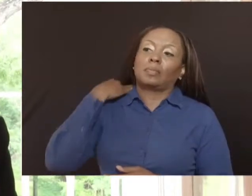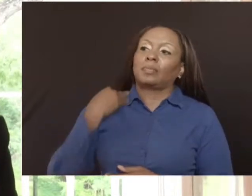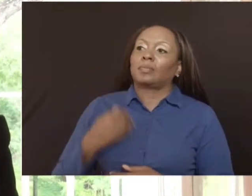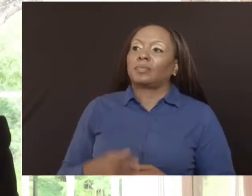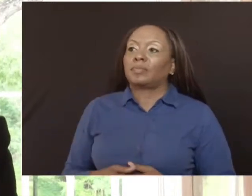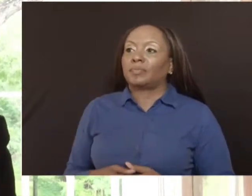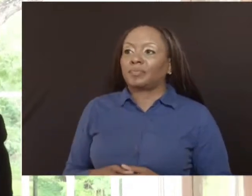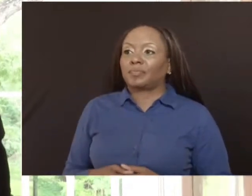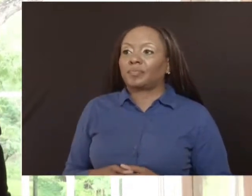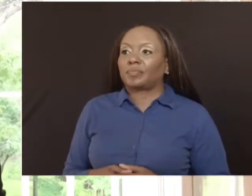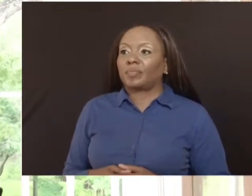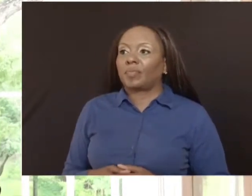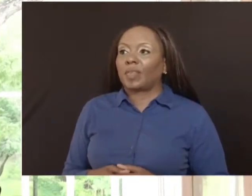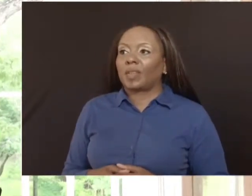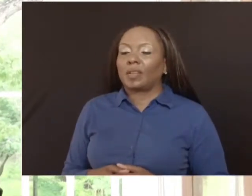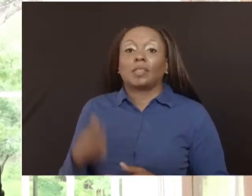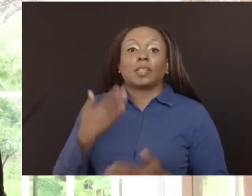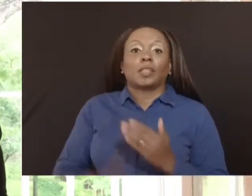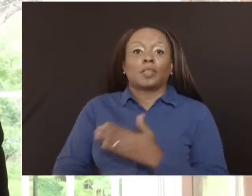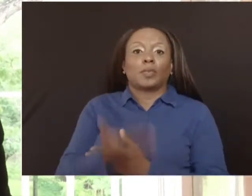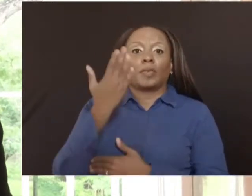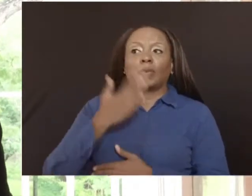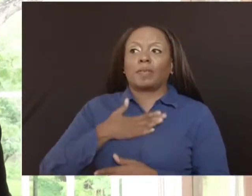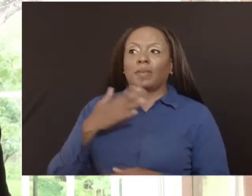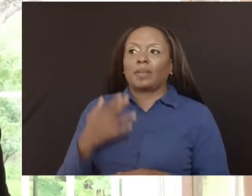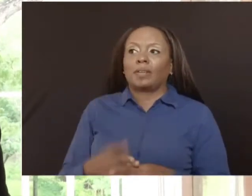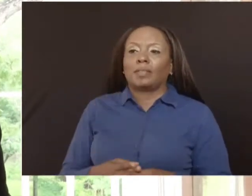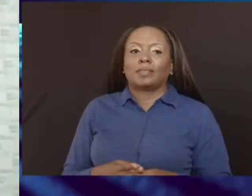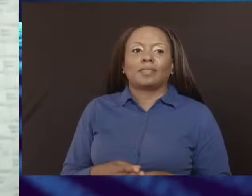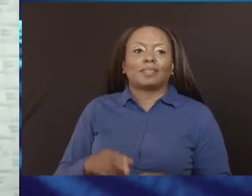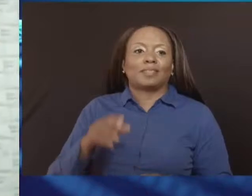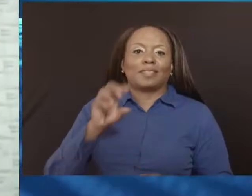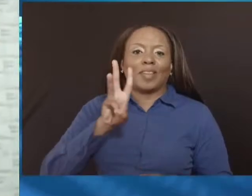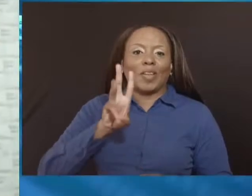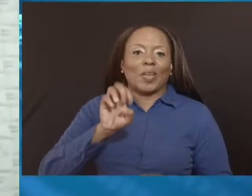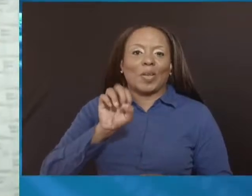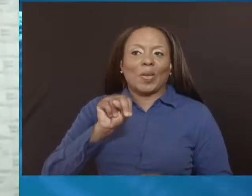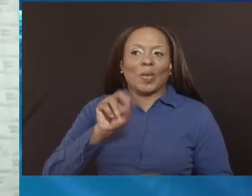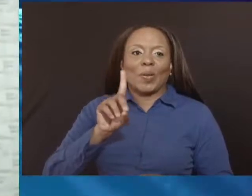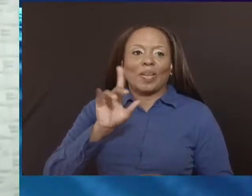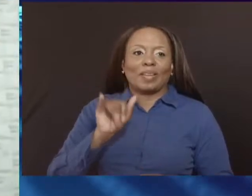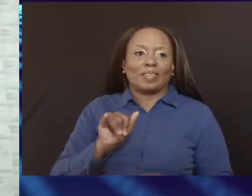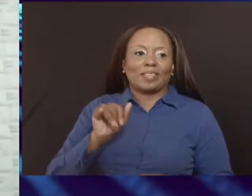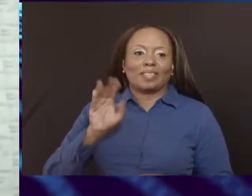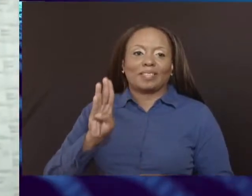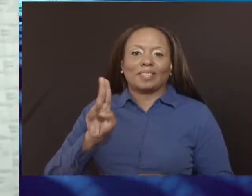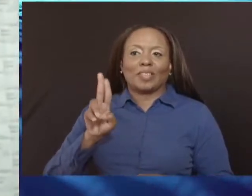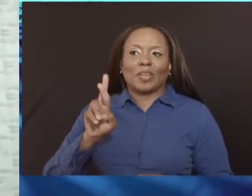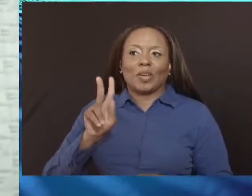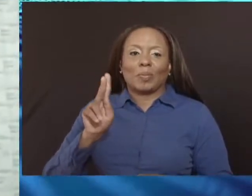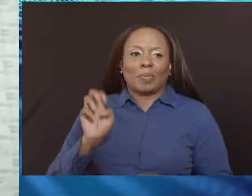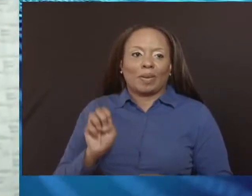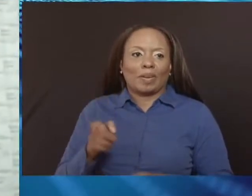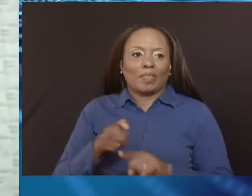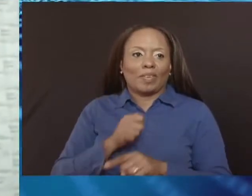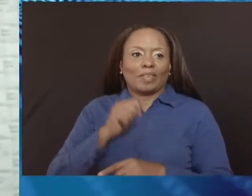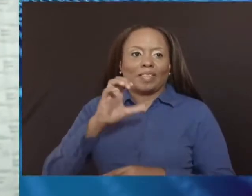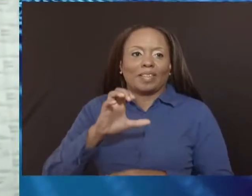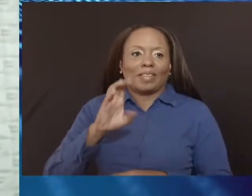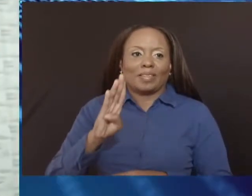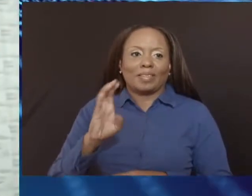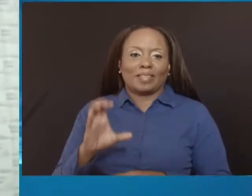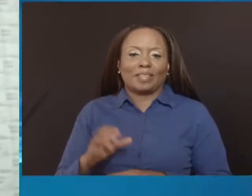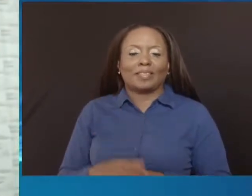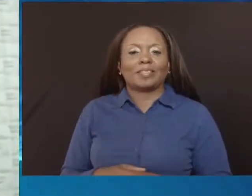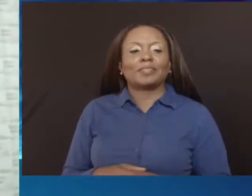Good morning to you, Mr. Ellis, Wendy Burke, CBC News. Now, we were talking about the